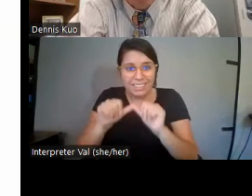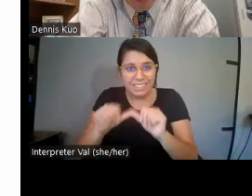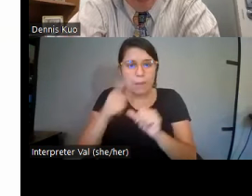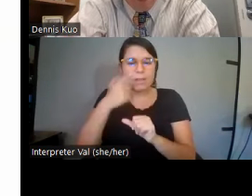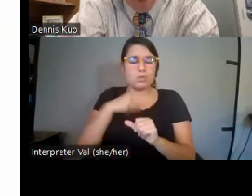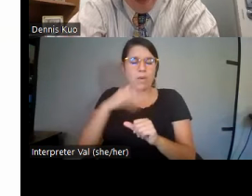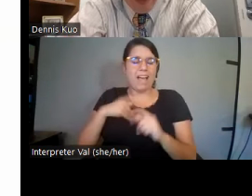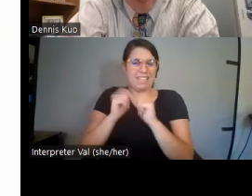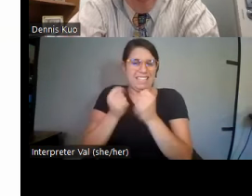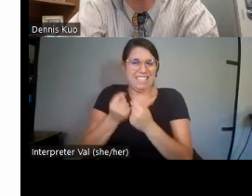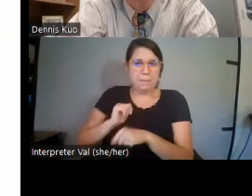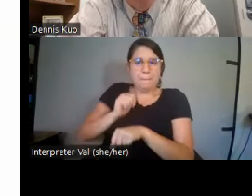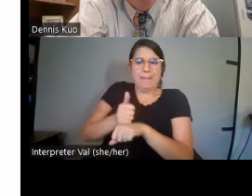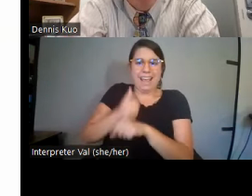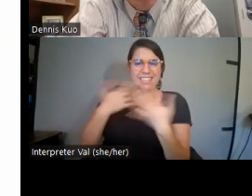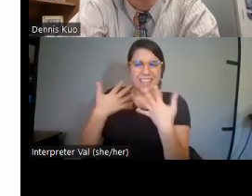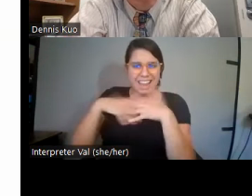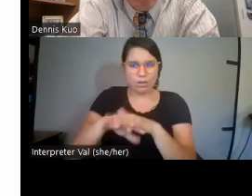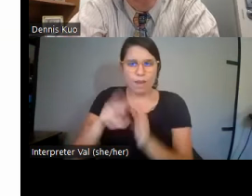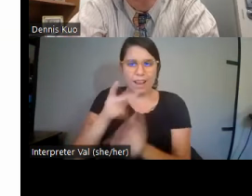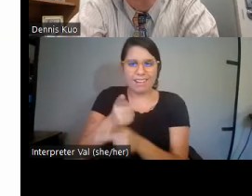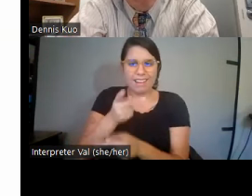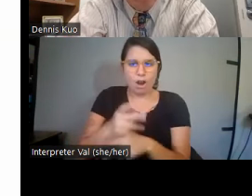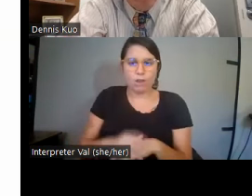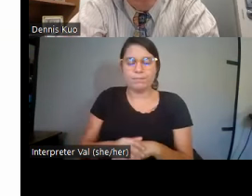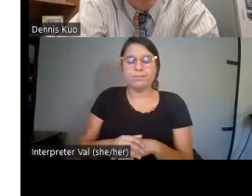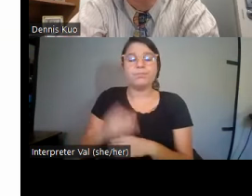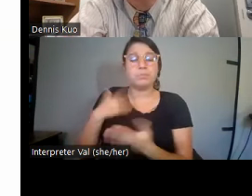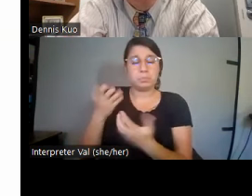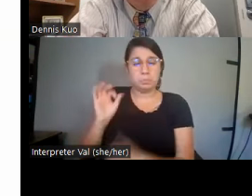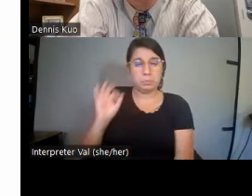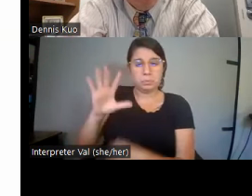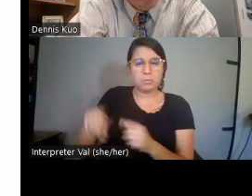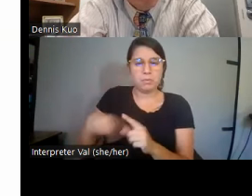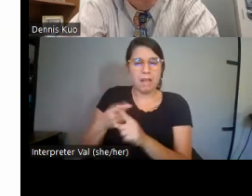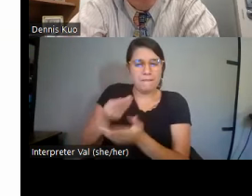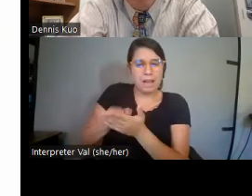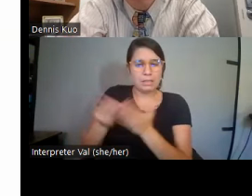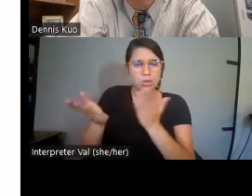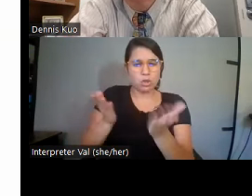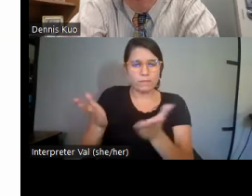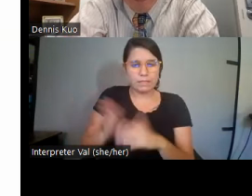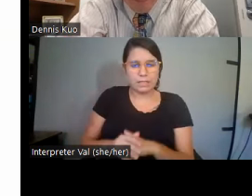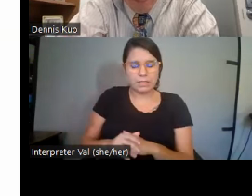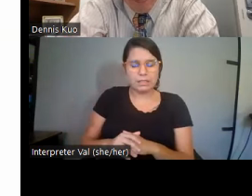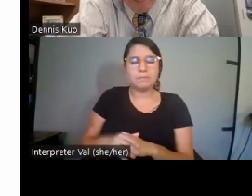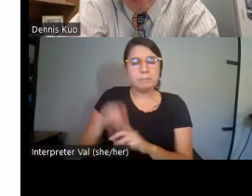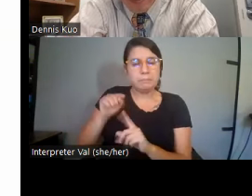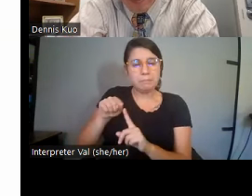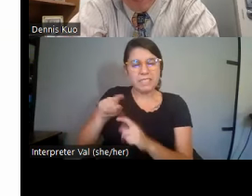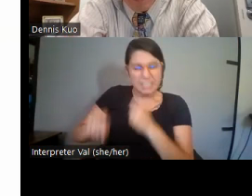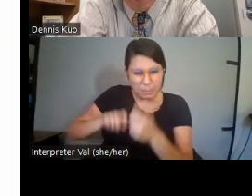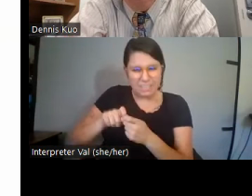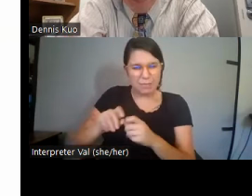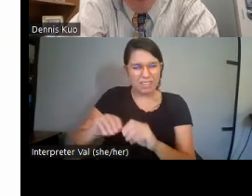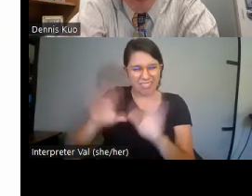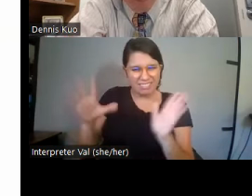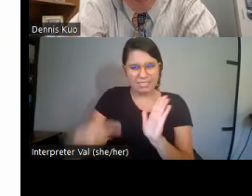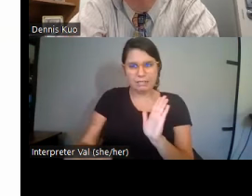integrated care. A word that I'll say about the financing of services is that it specifically states in